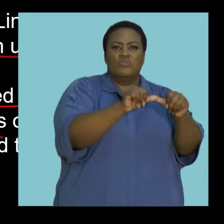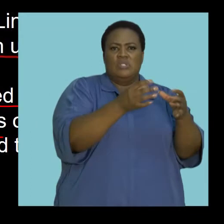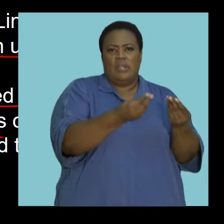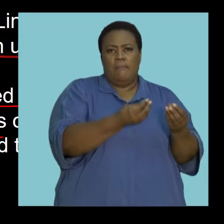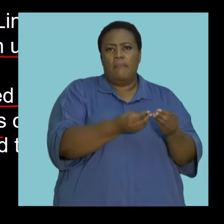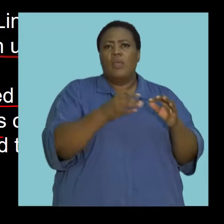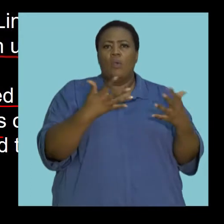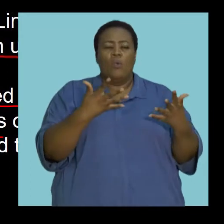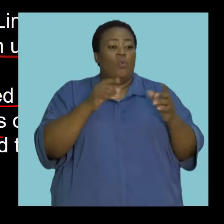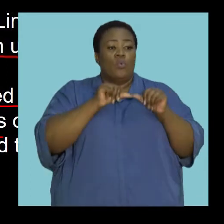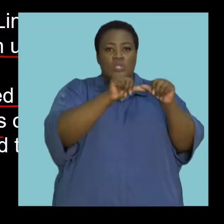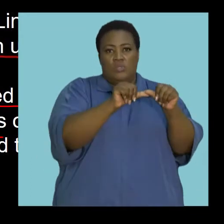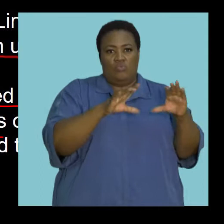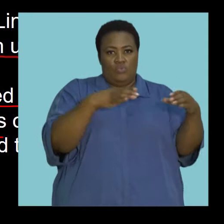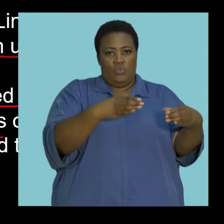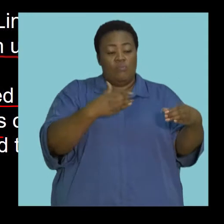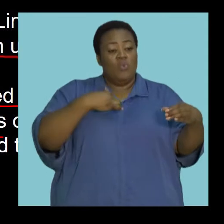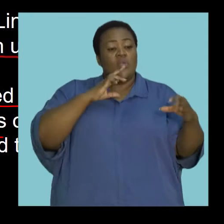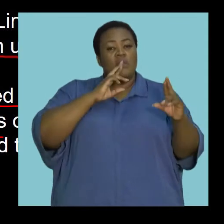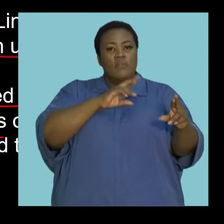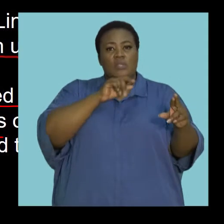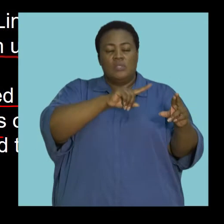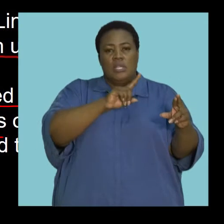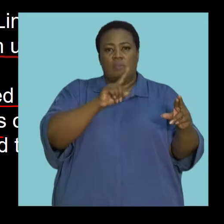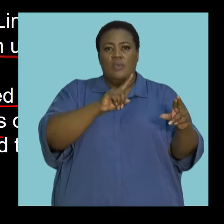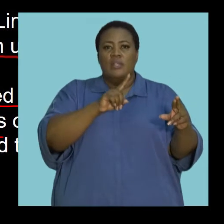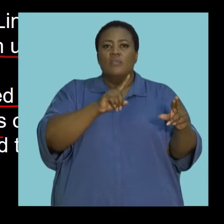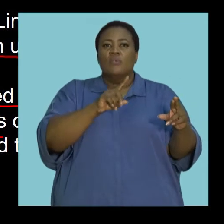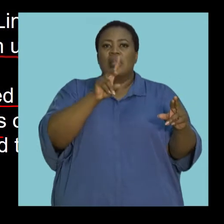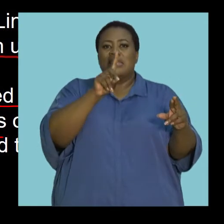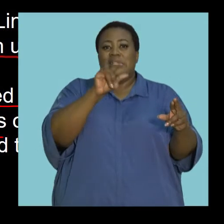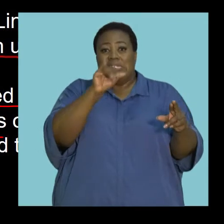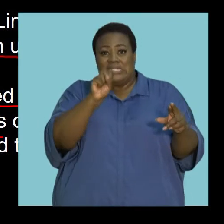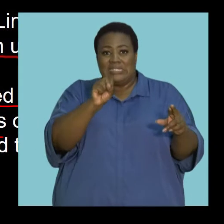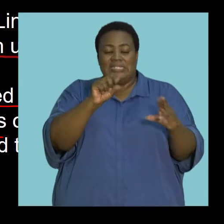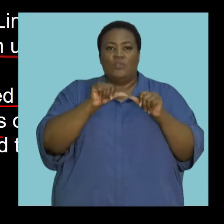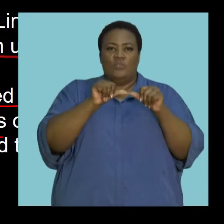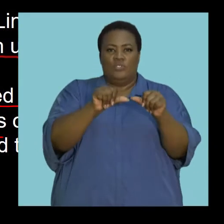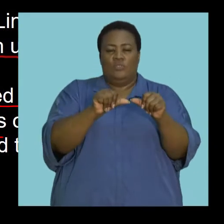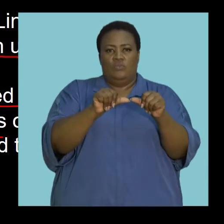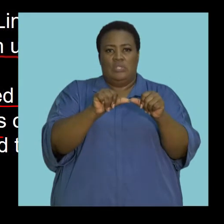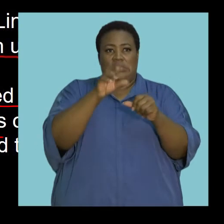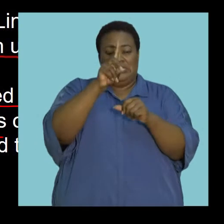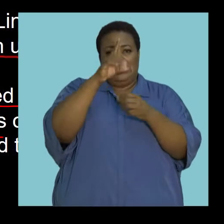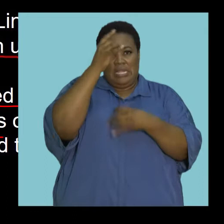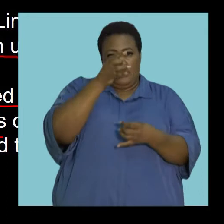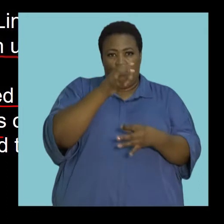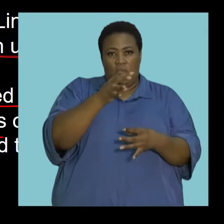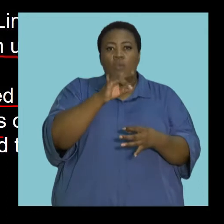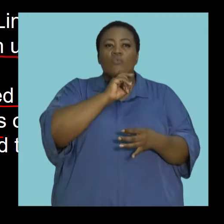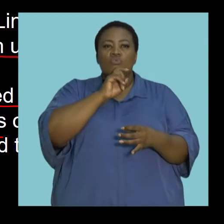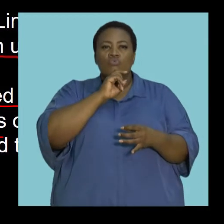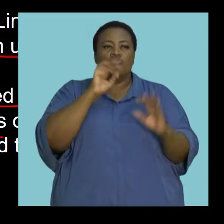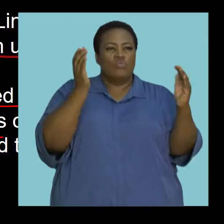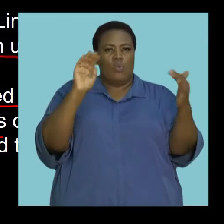or continuous groups. We refer to that as being discontinuous data. They are best used to compare